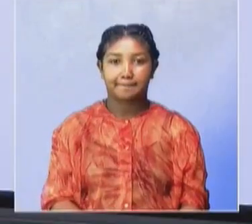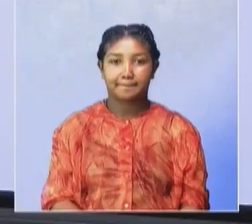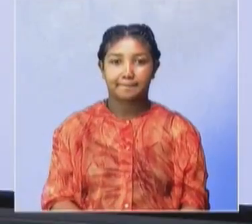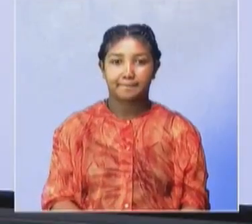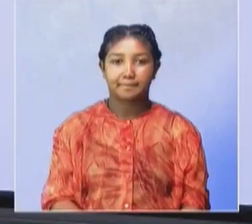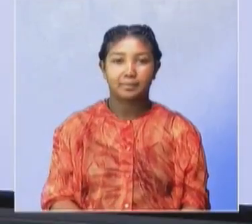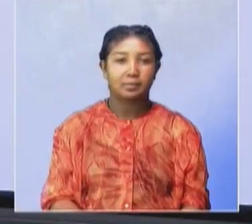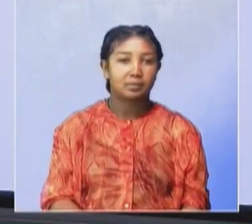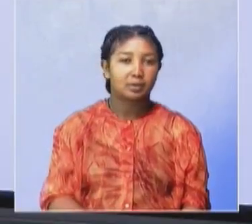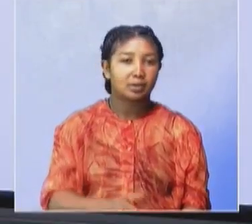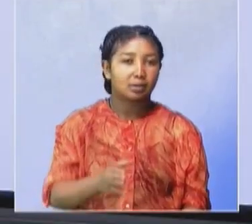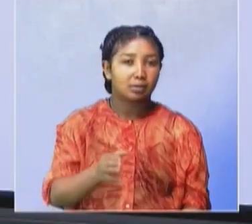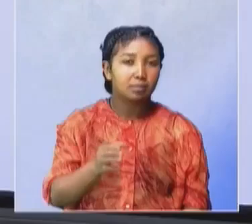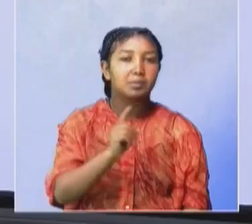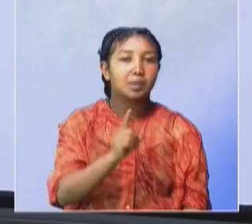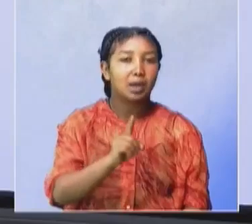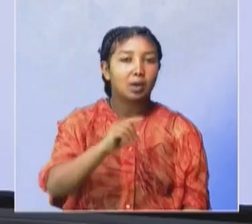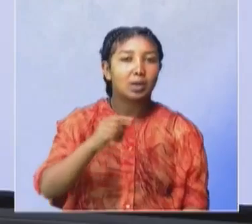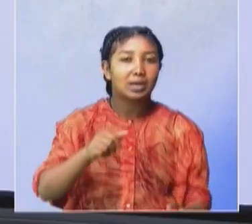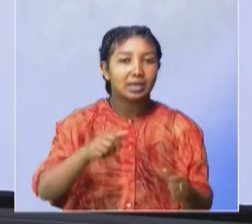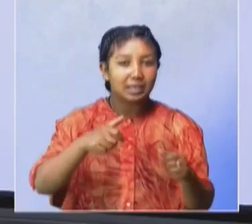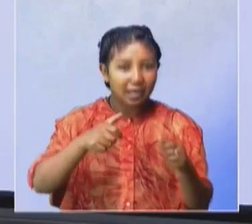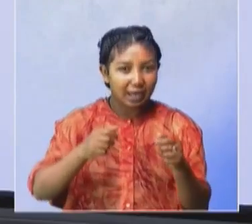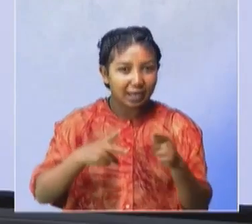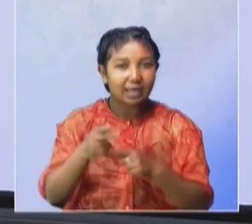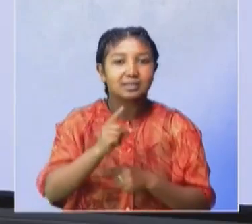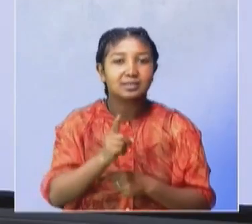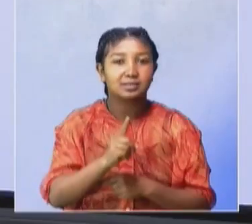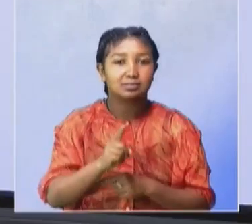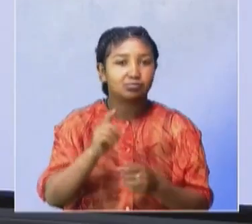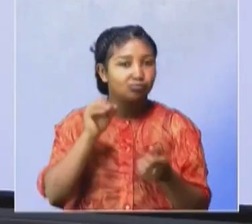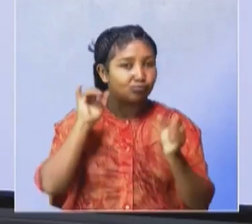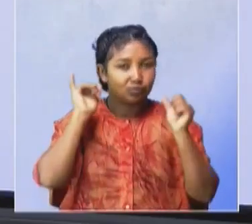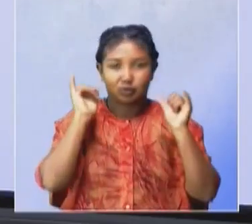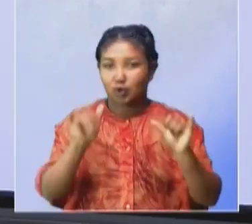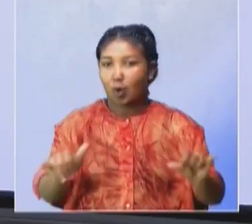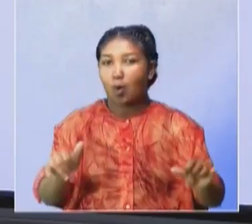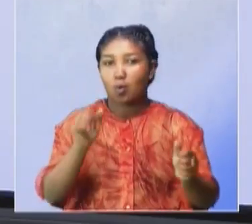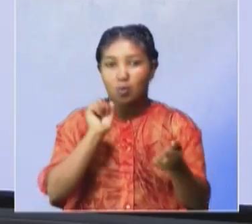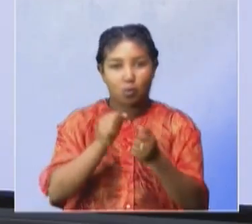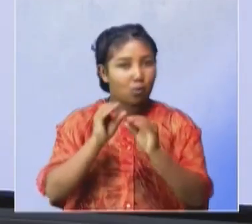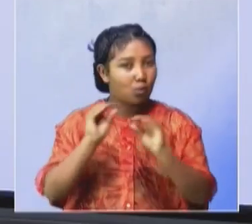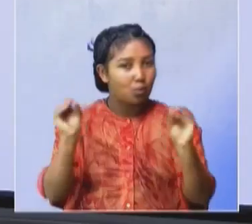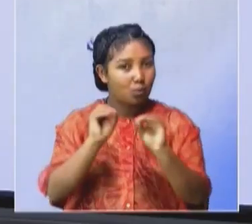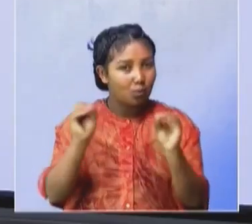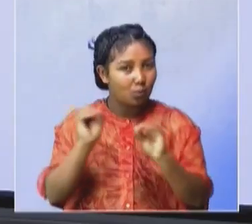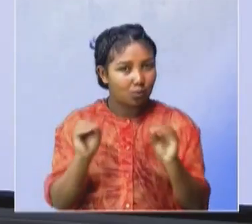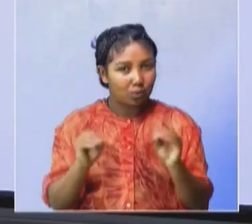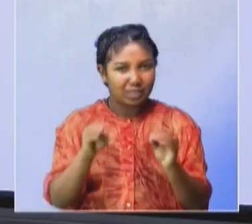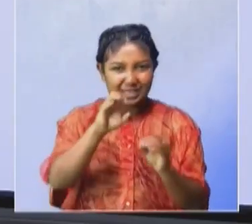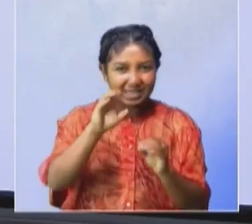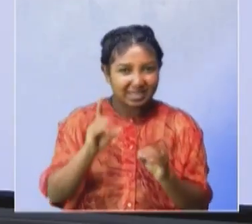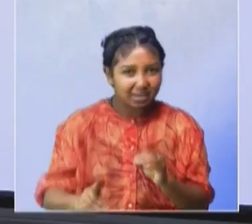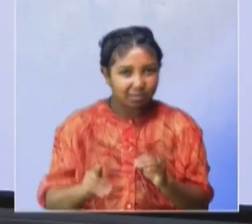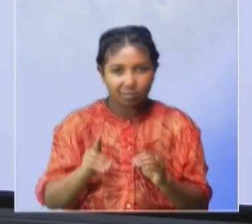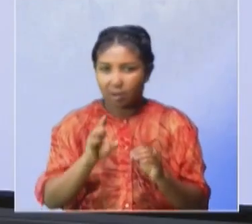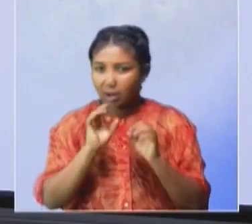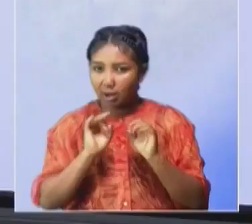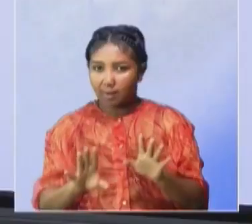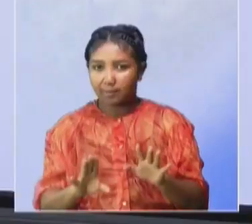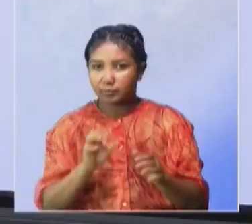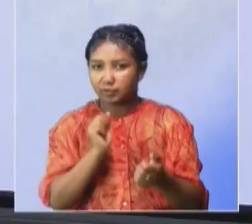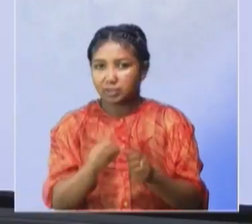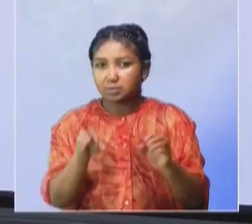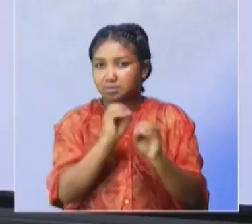What I was saying already. Cut, not change with ed. We're not adding ed and even